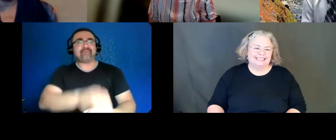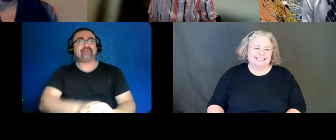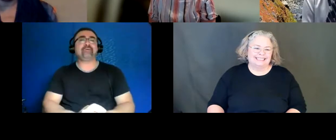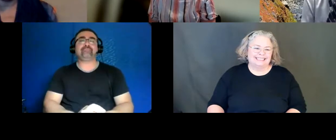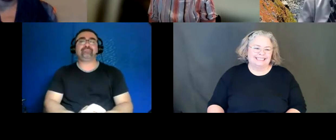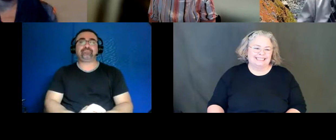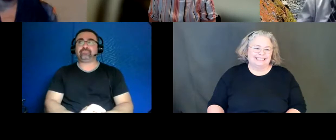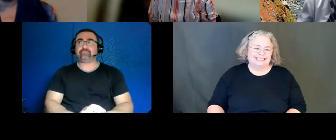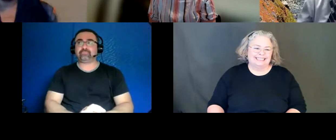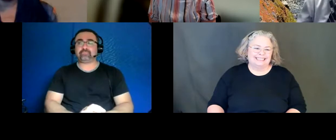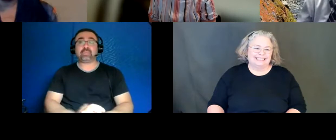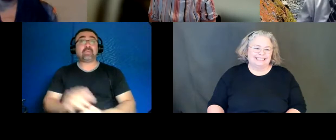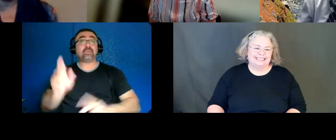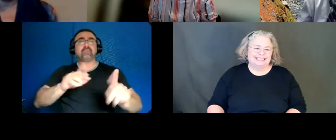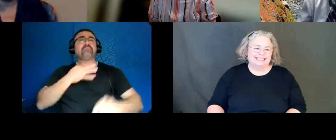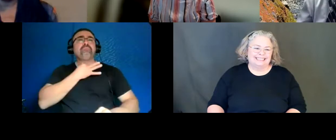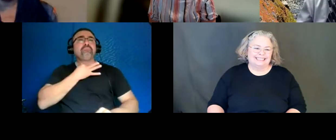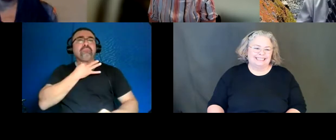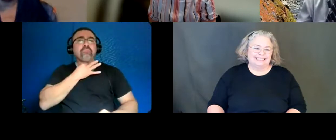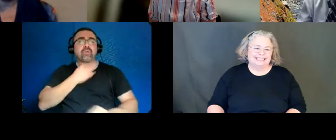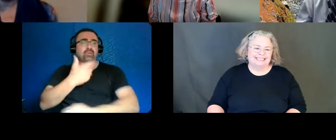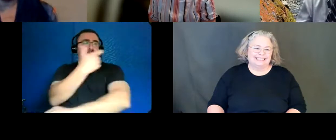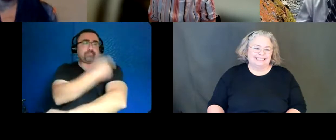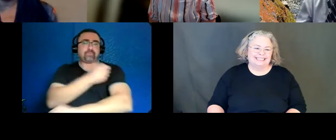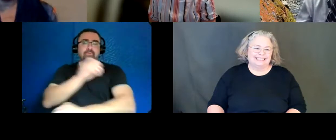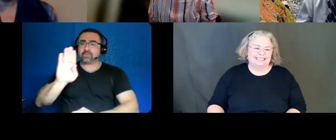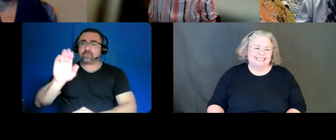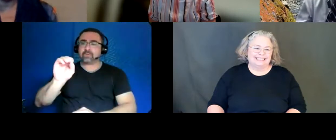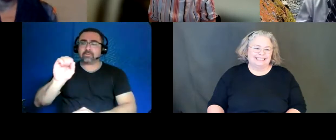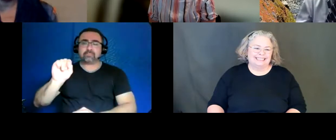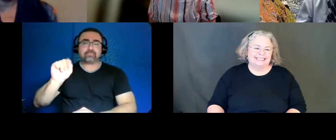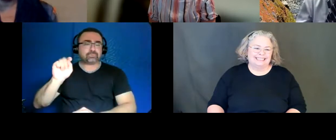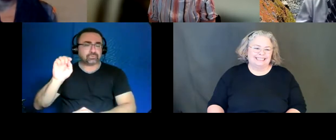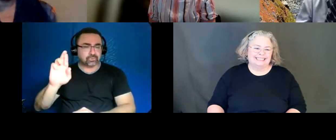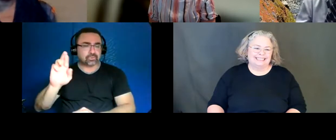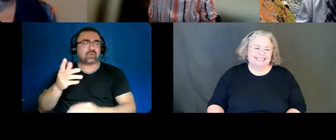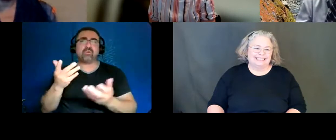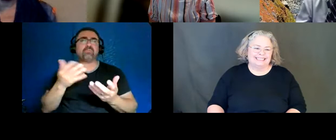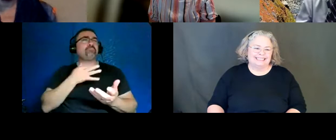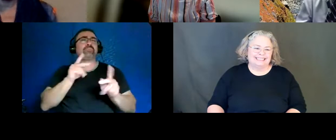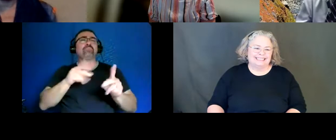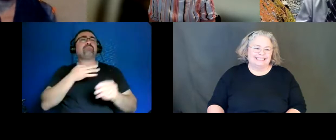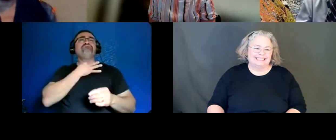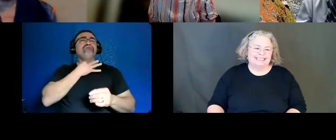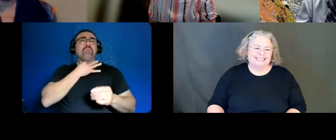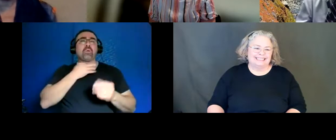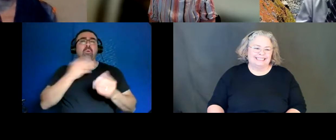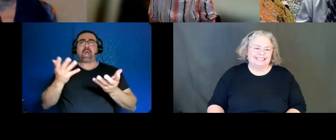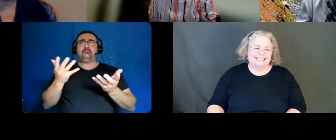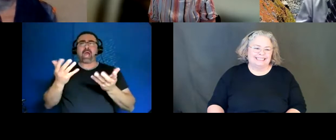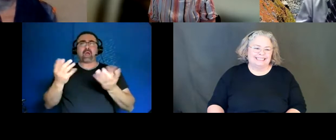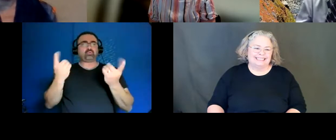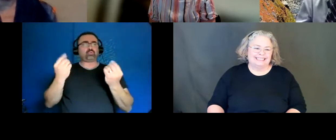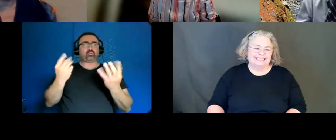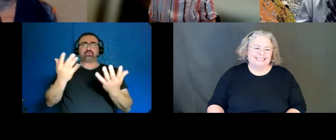So, people are really curious about boosters and are wondering what is going to be the procedure for